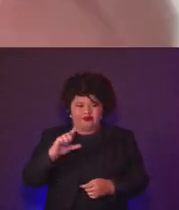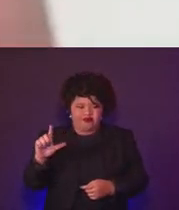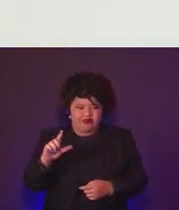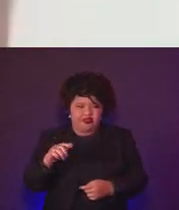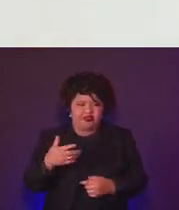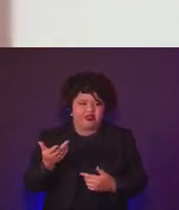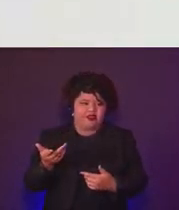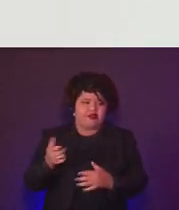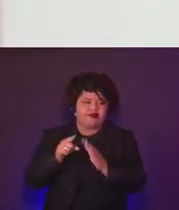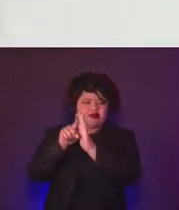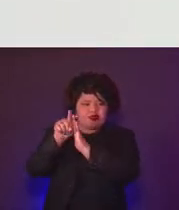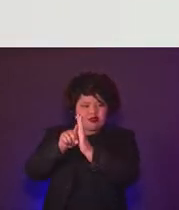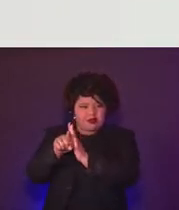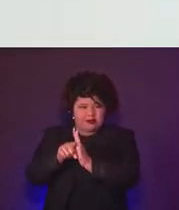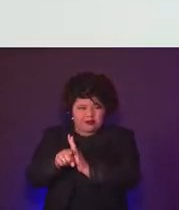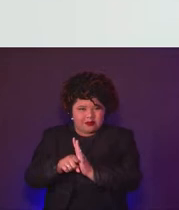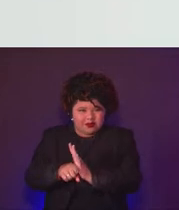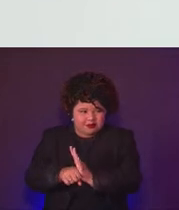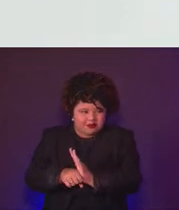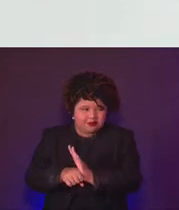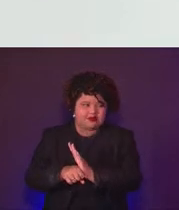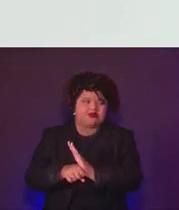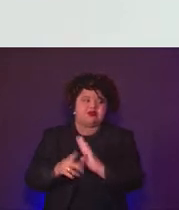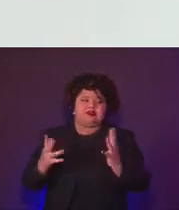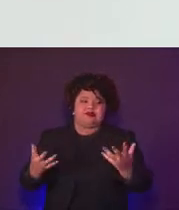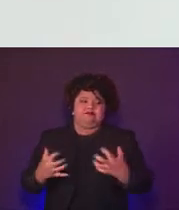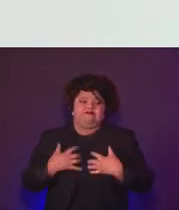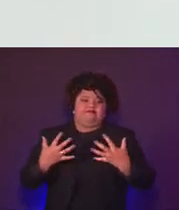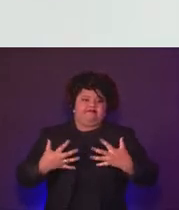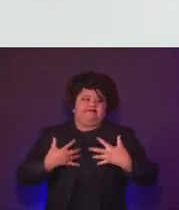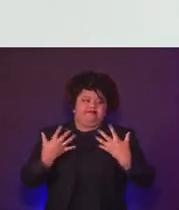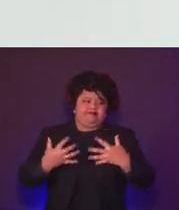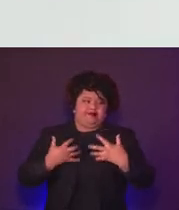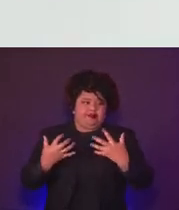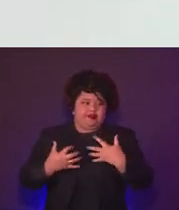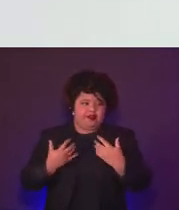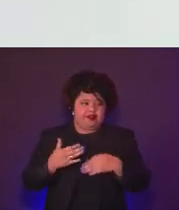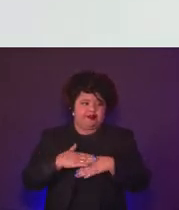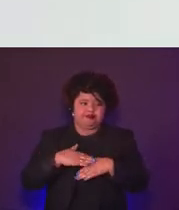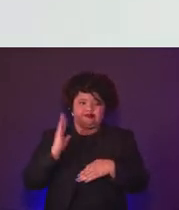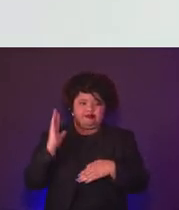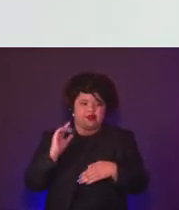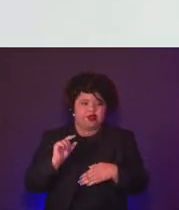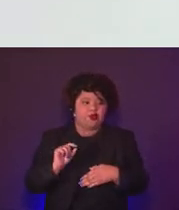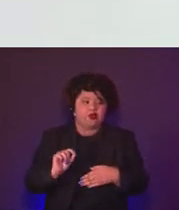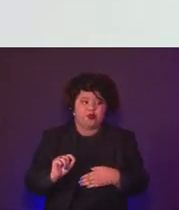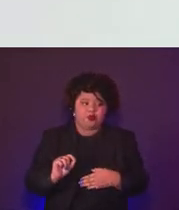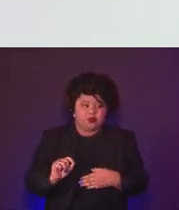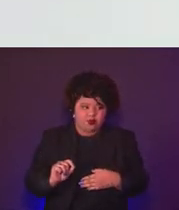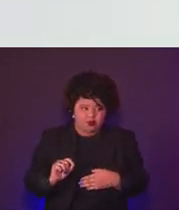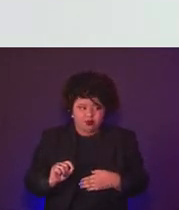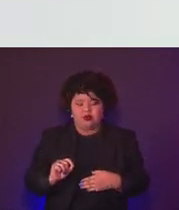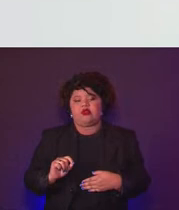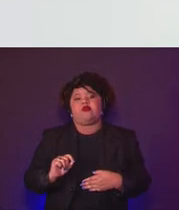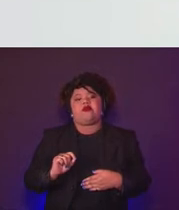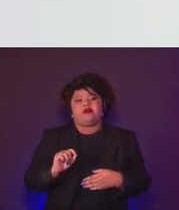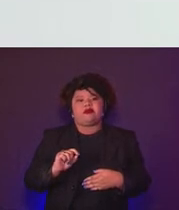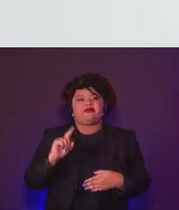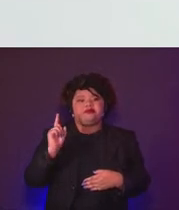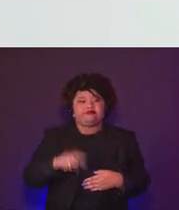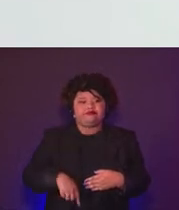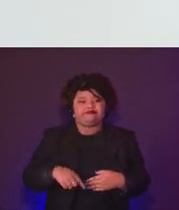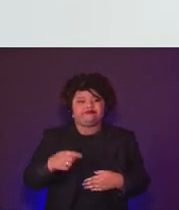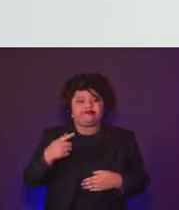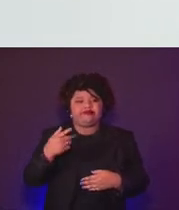I was just so excited. My favorite way of his teaching was when he would talk about how to work